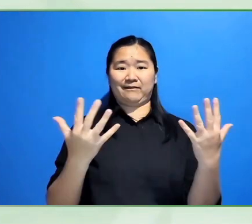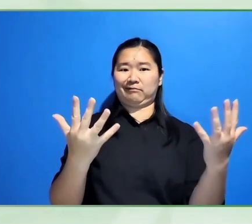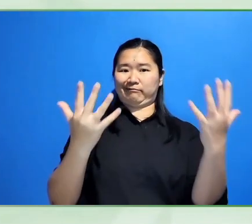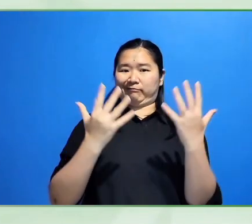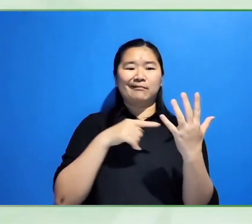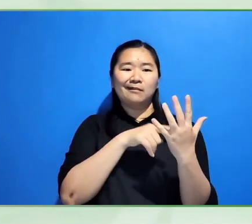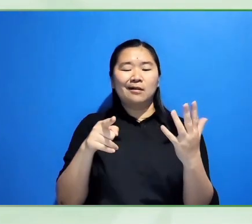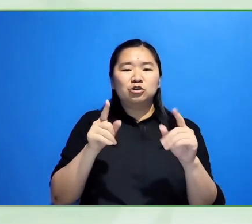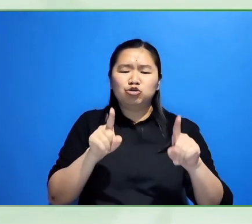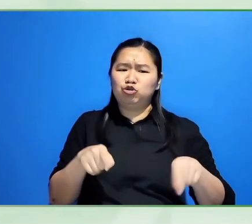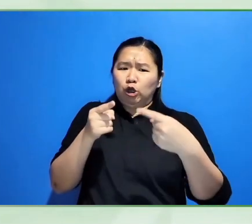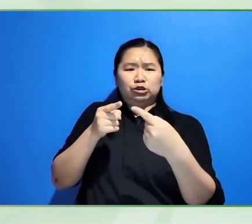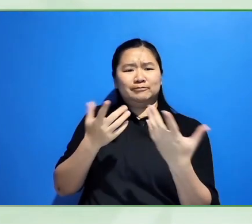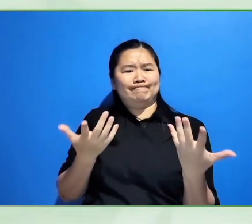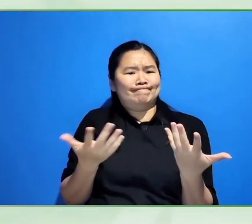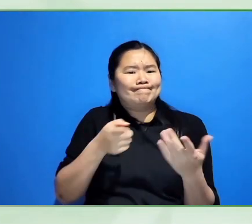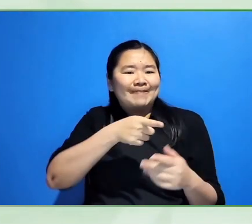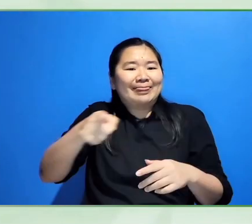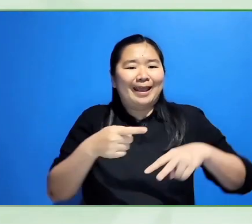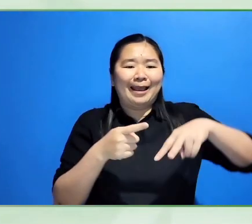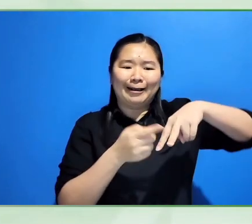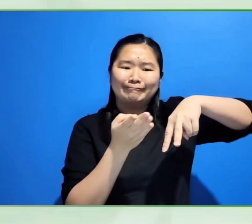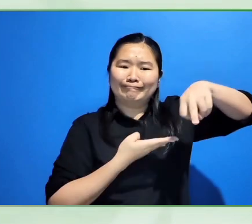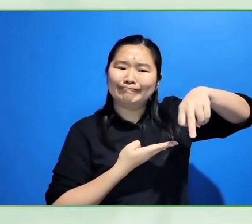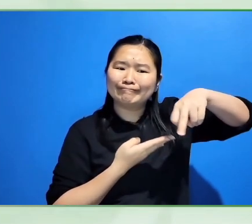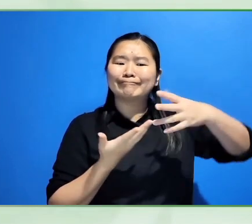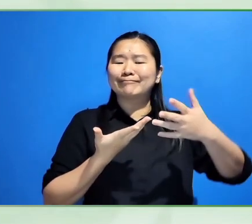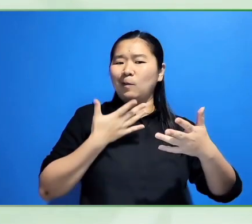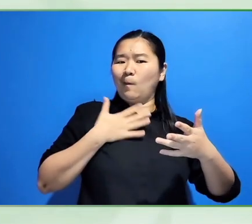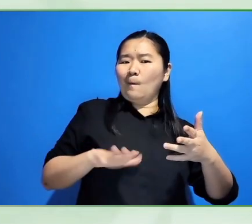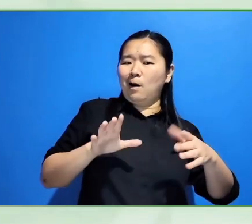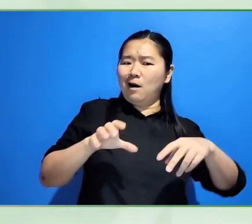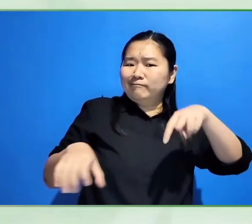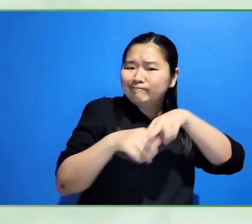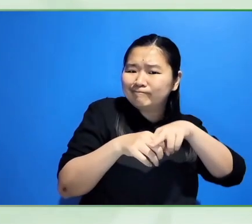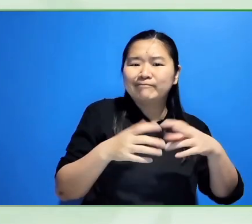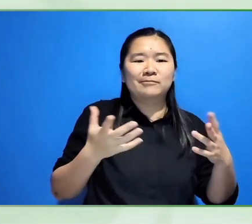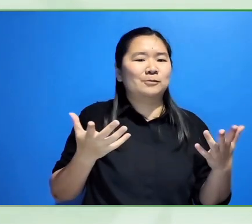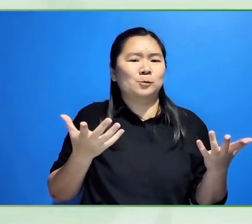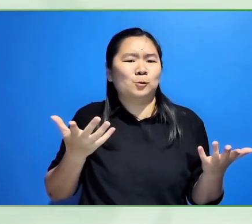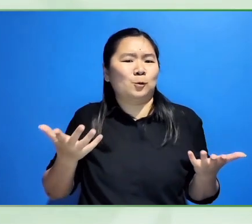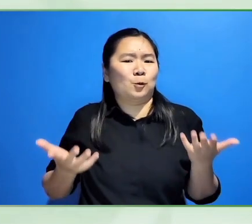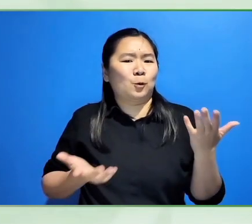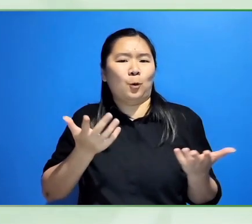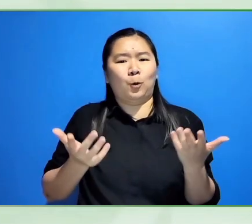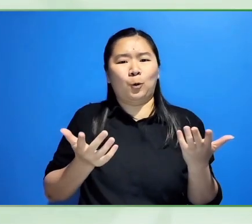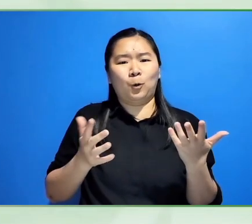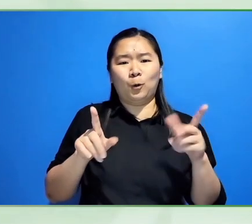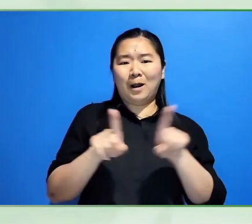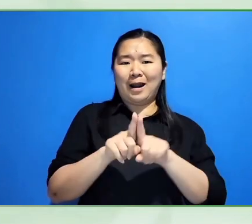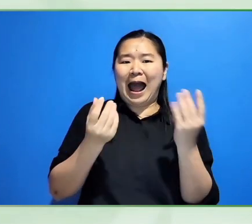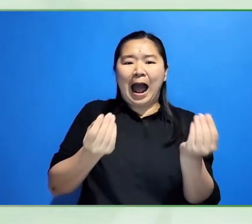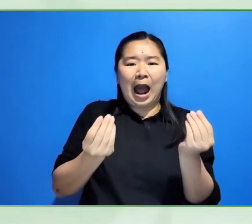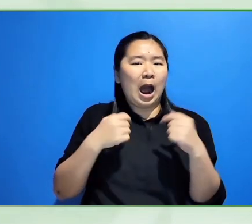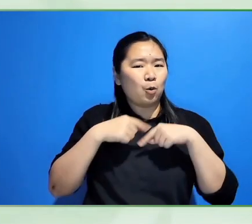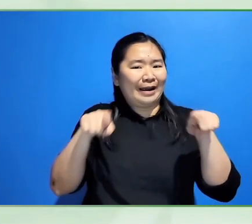mean, does it need the person to be present to be measured? How does it work? This is one of